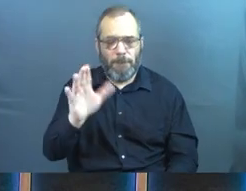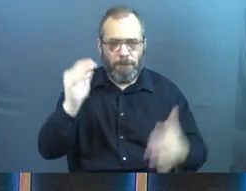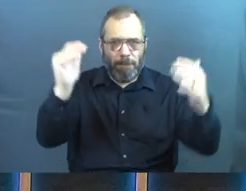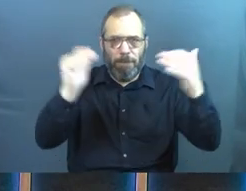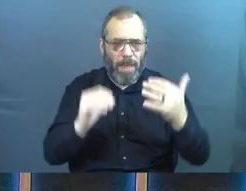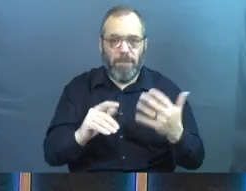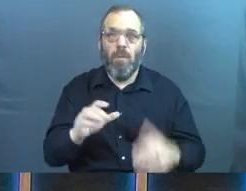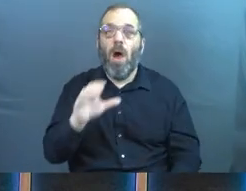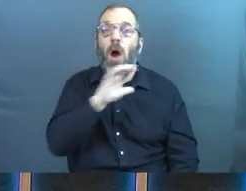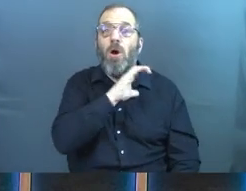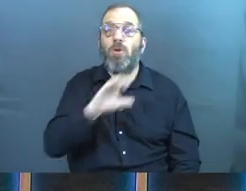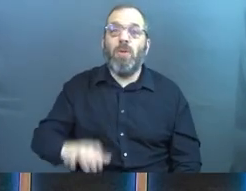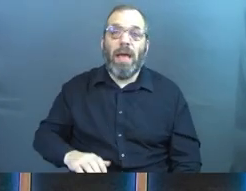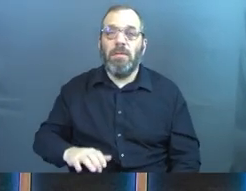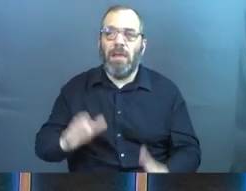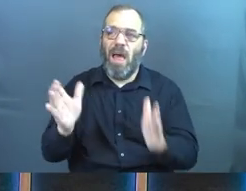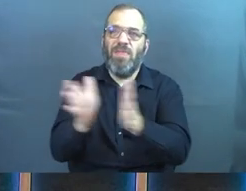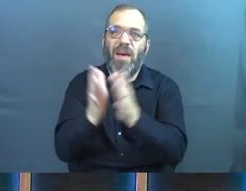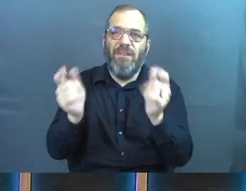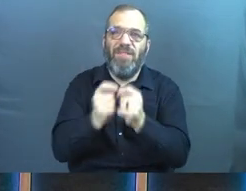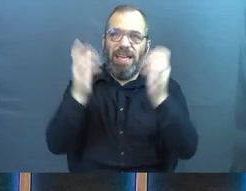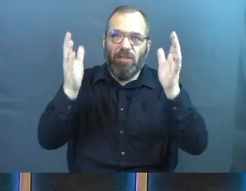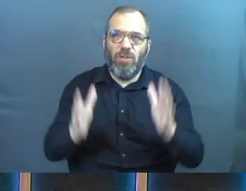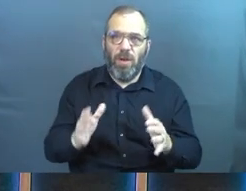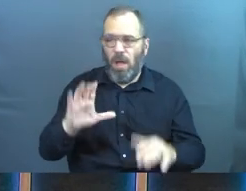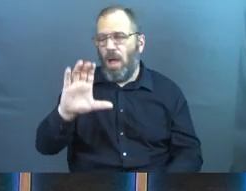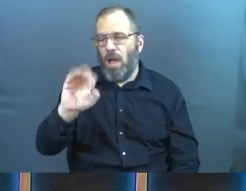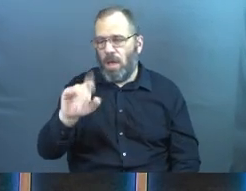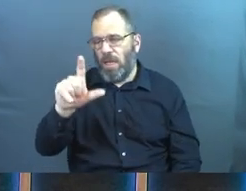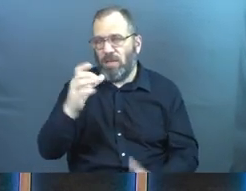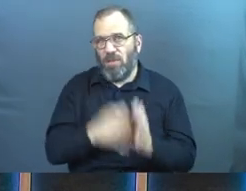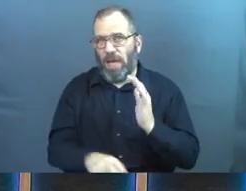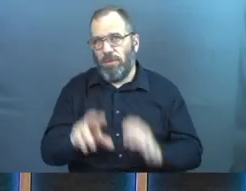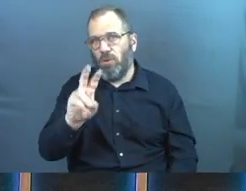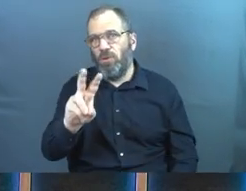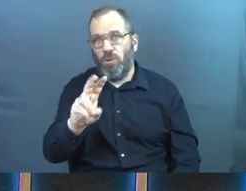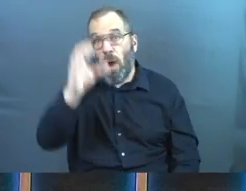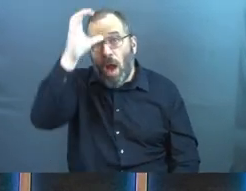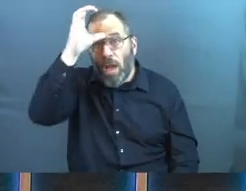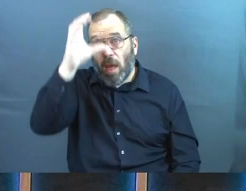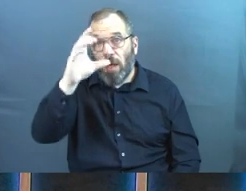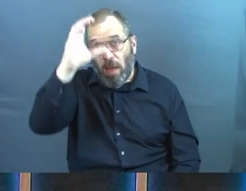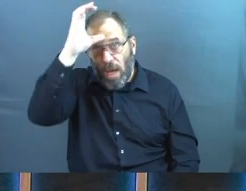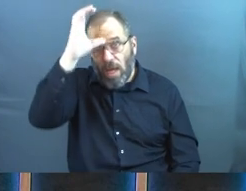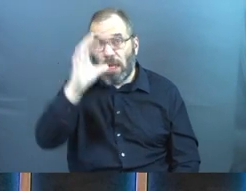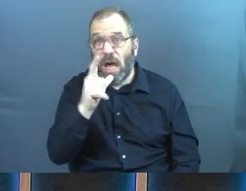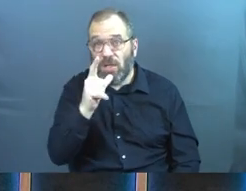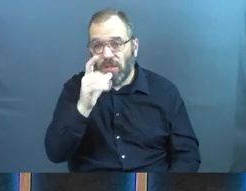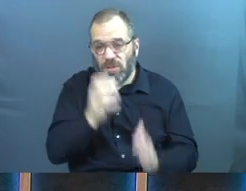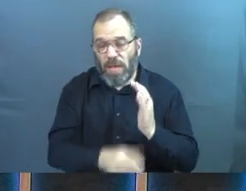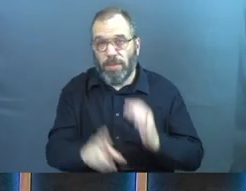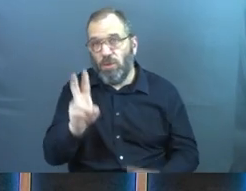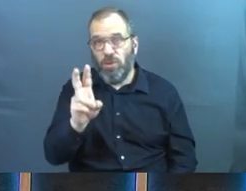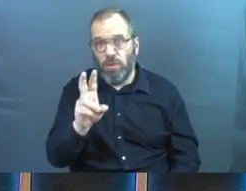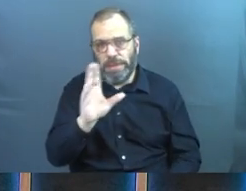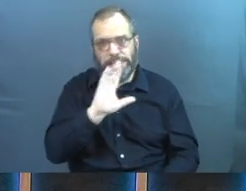Next, Christ the victor. This is Colossians 2, and this is the central passage this morning.